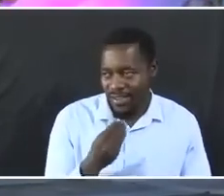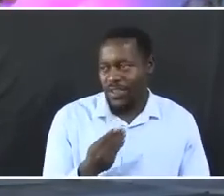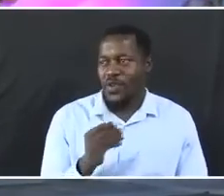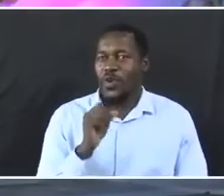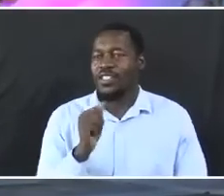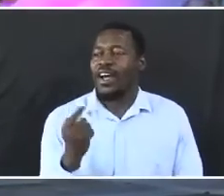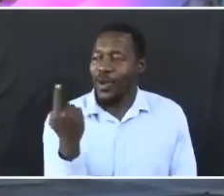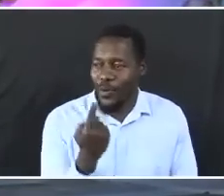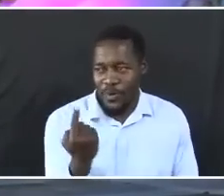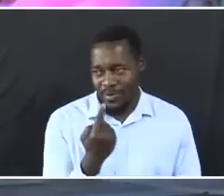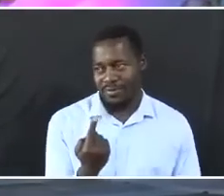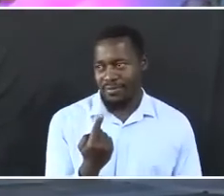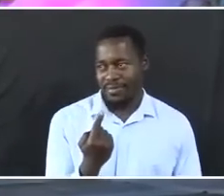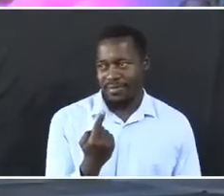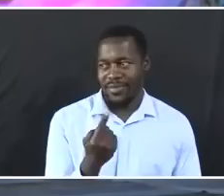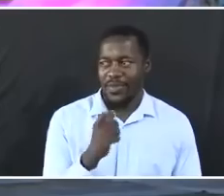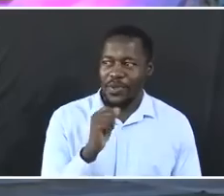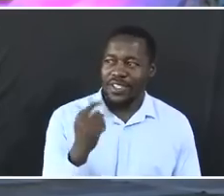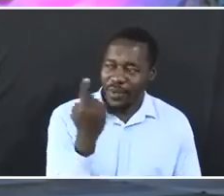him.